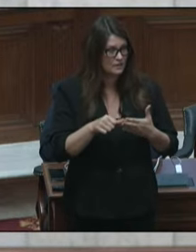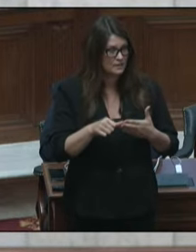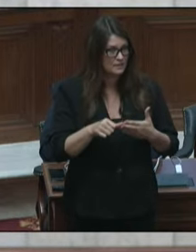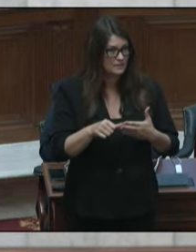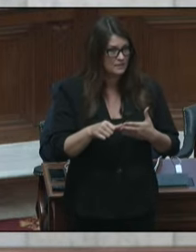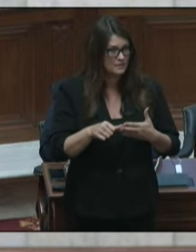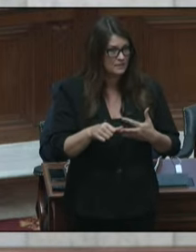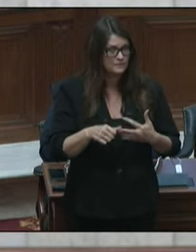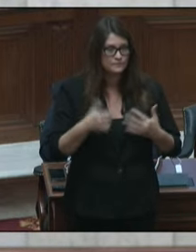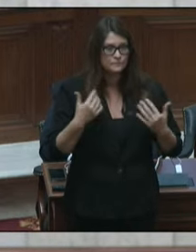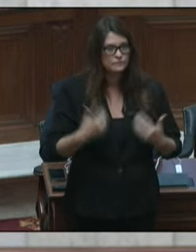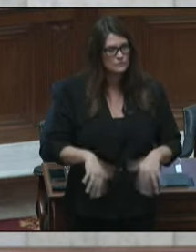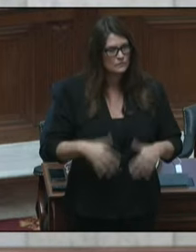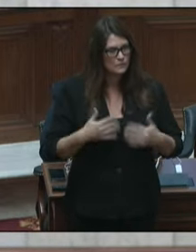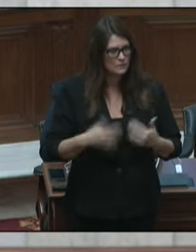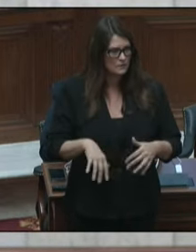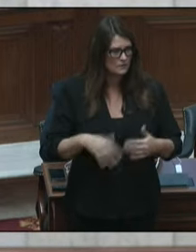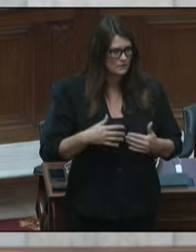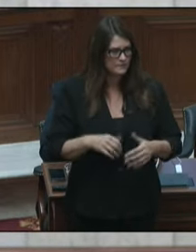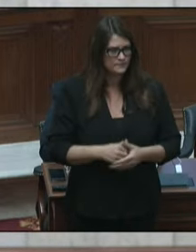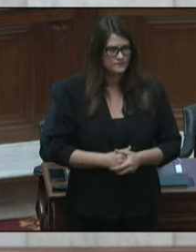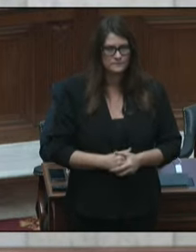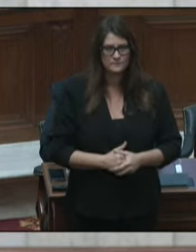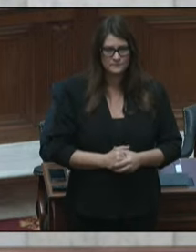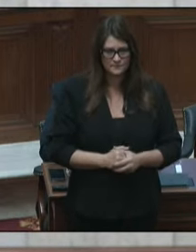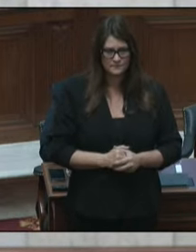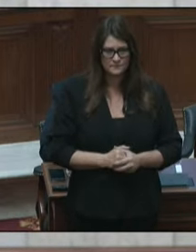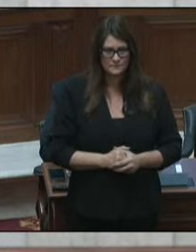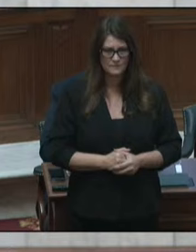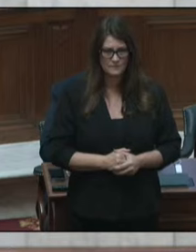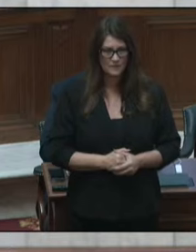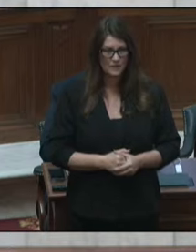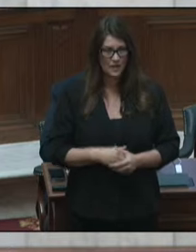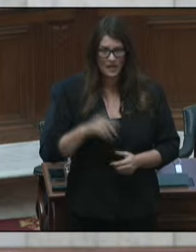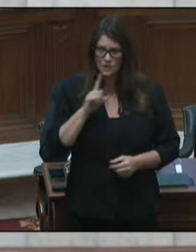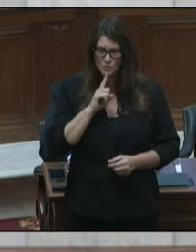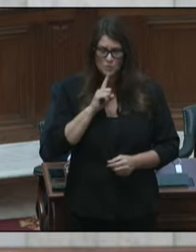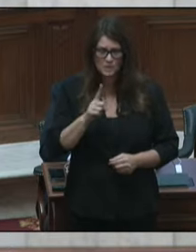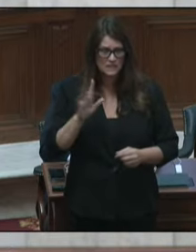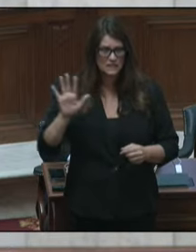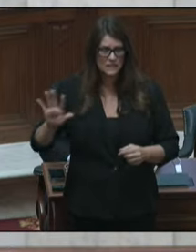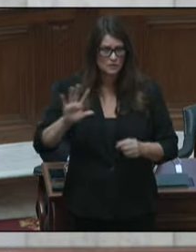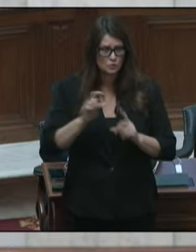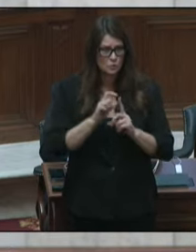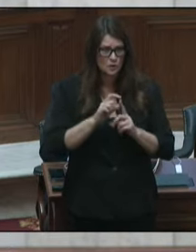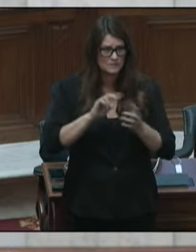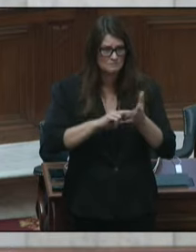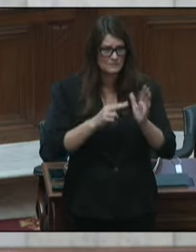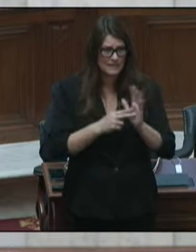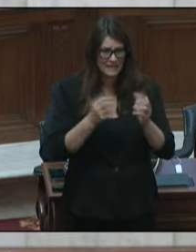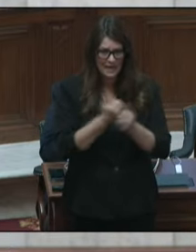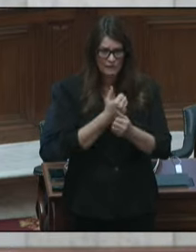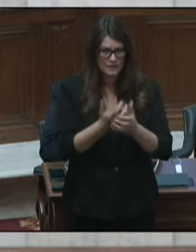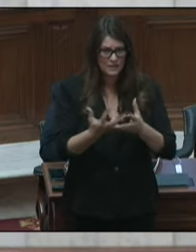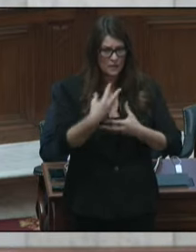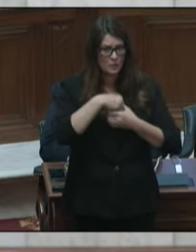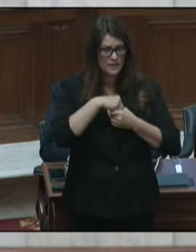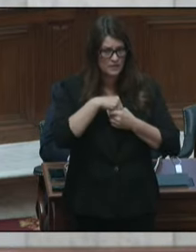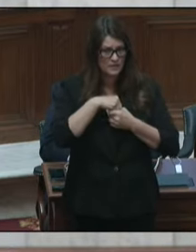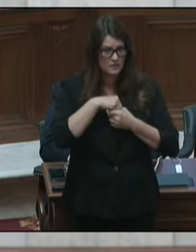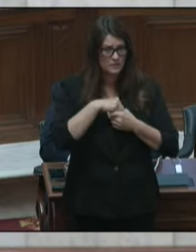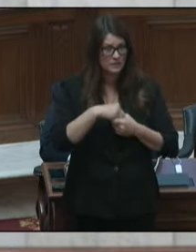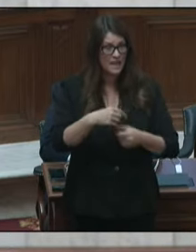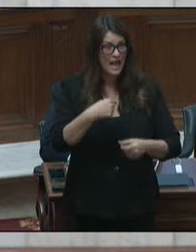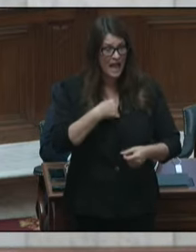And it stood for every single thing that I stand for. You see,